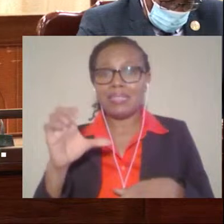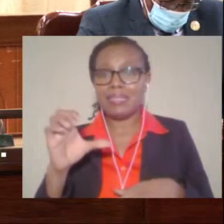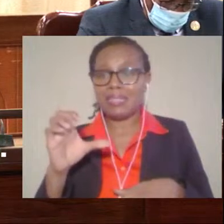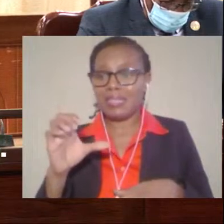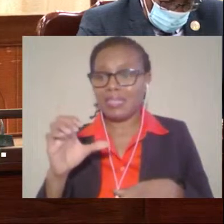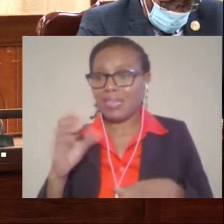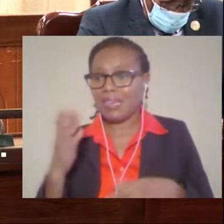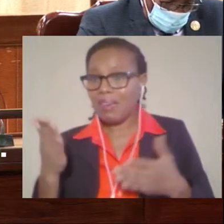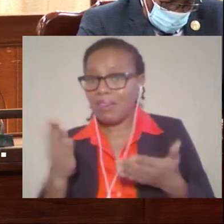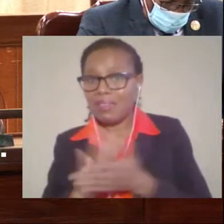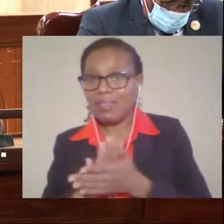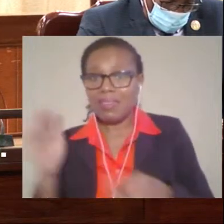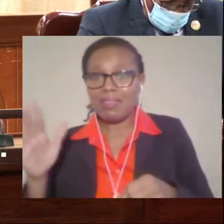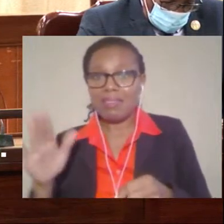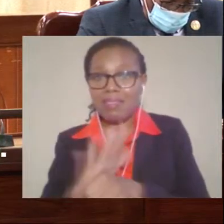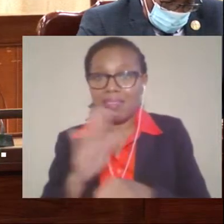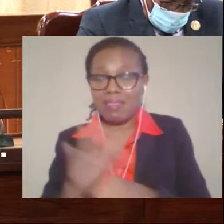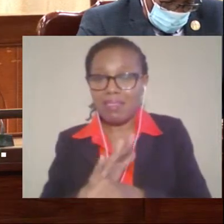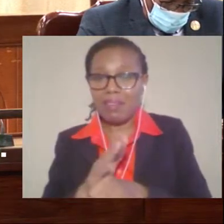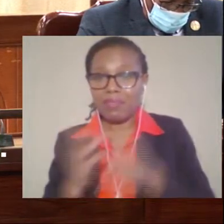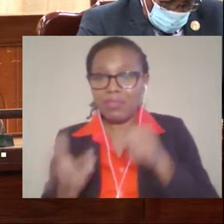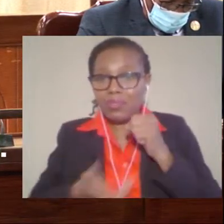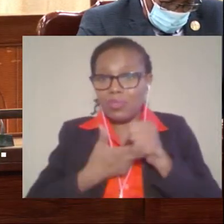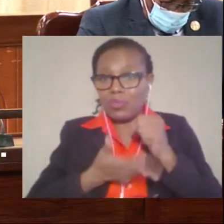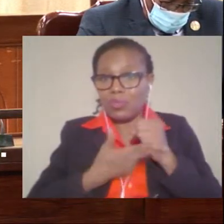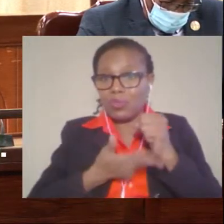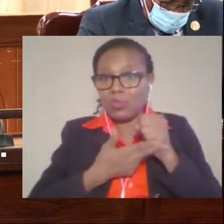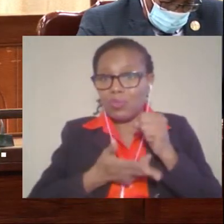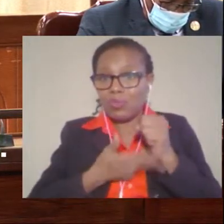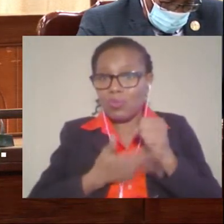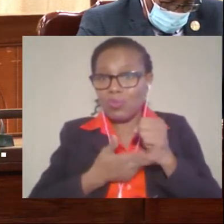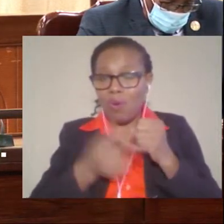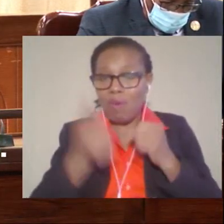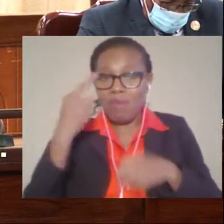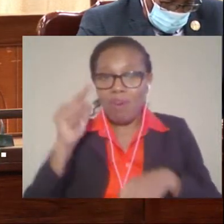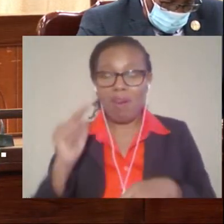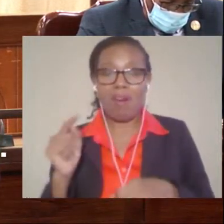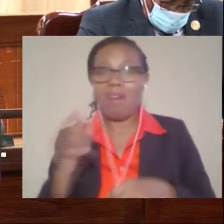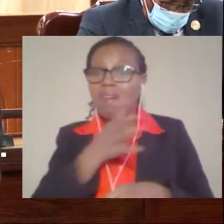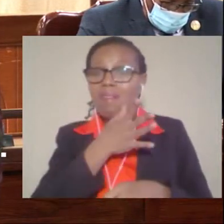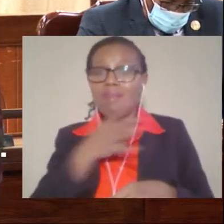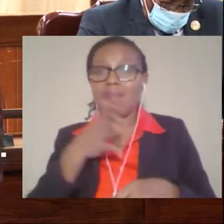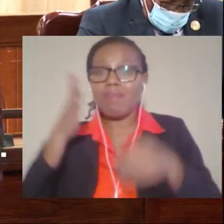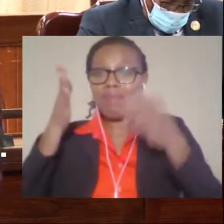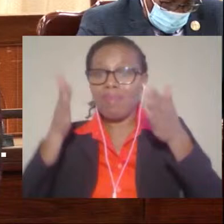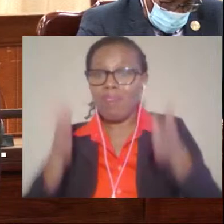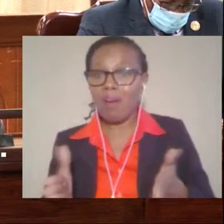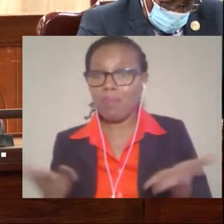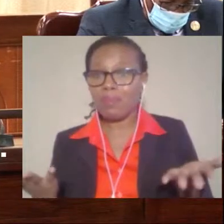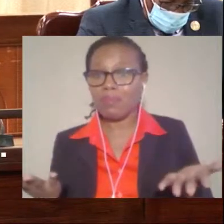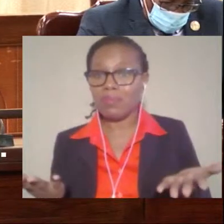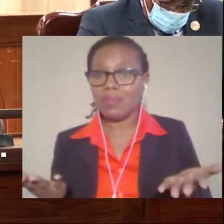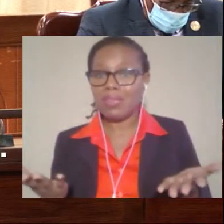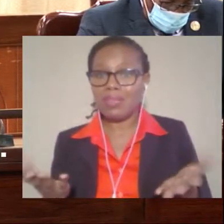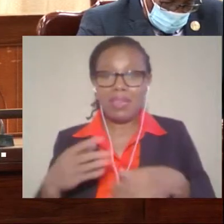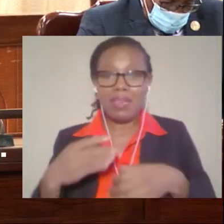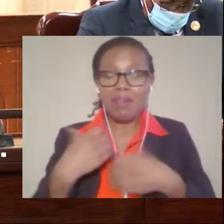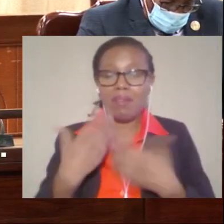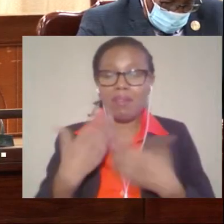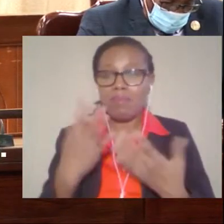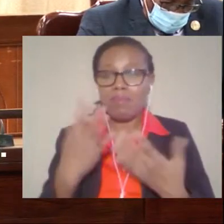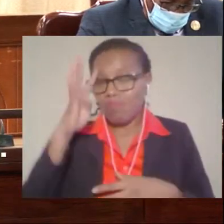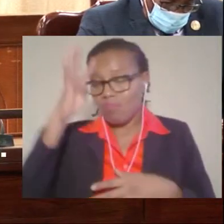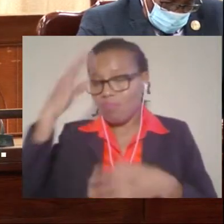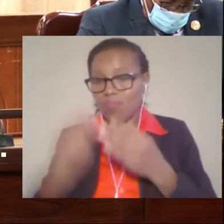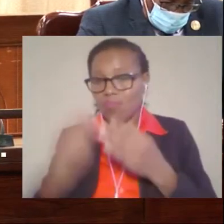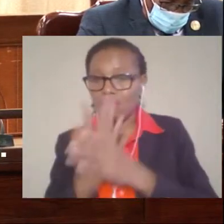The inability to store for farmers, part of the function of the entity, is to create storage for